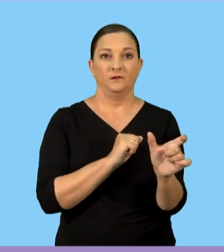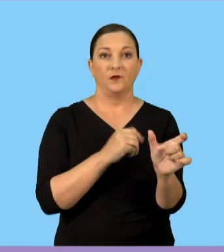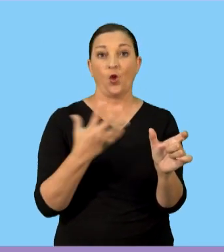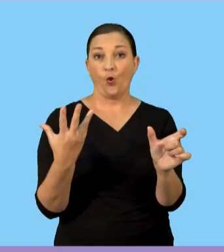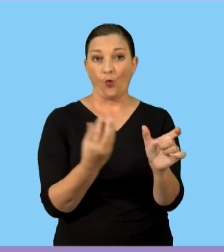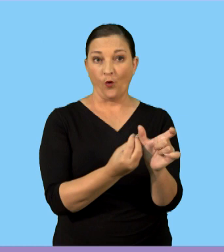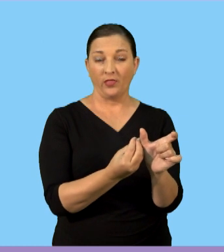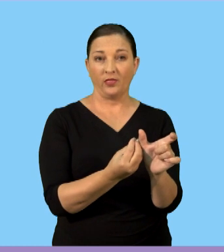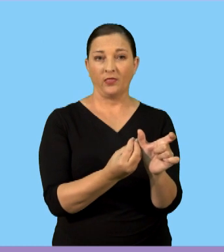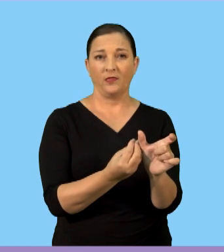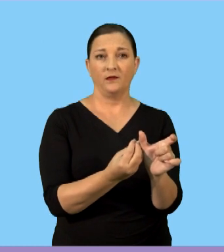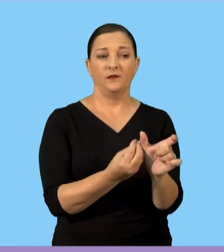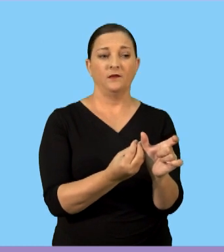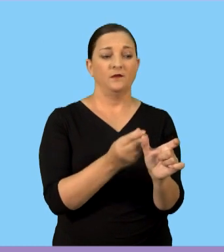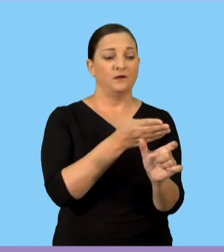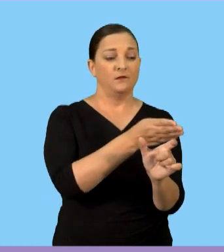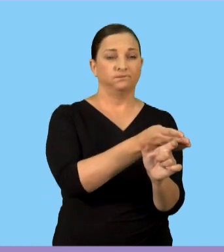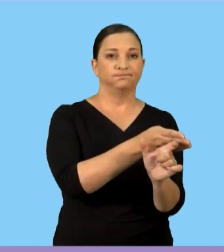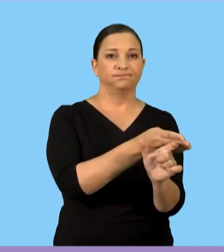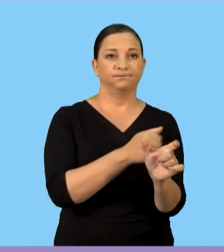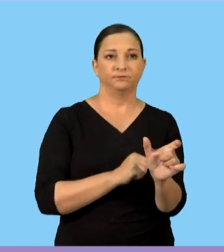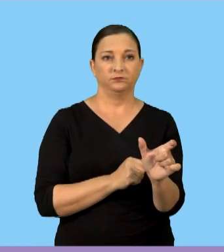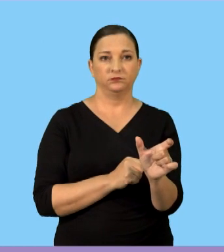constant monomial, okay?